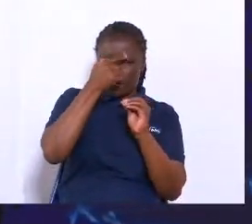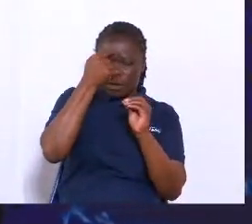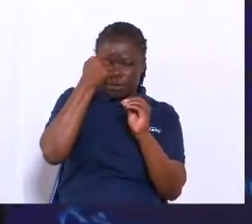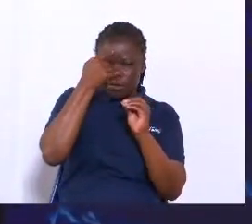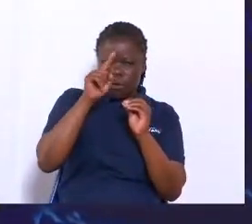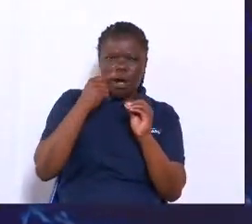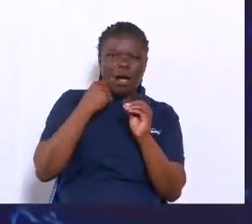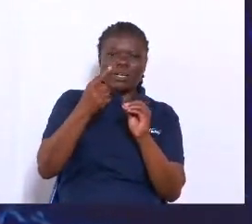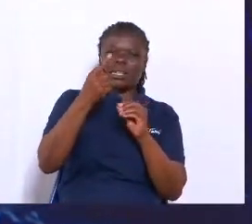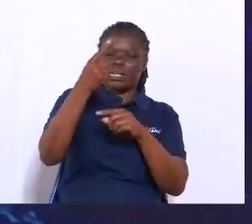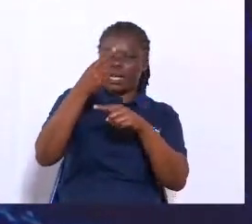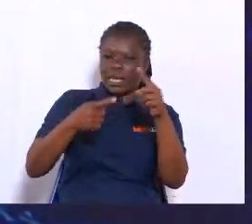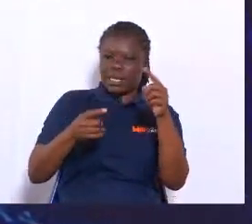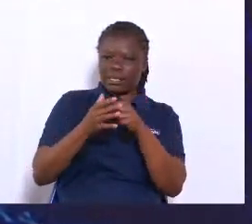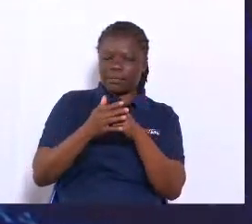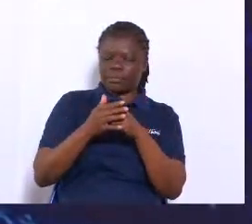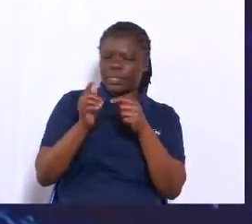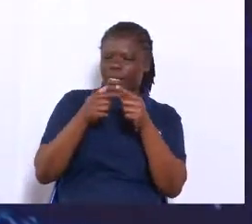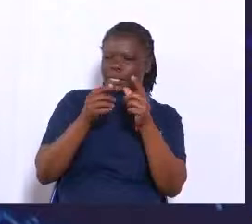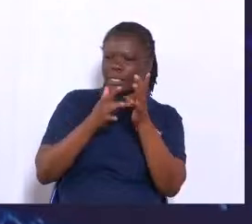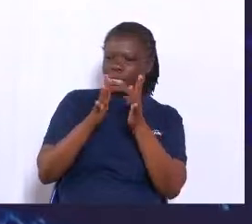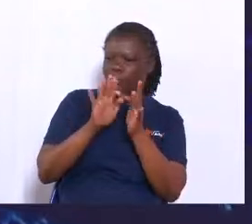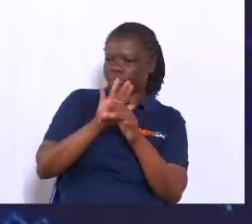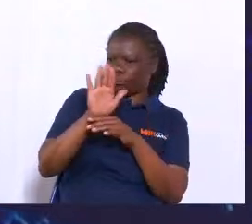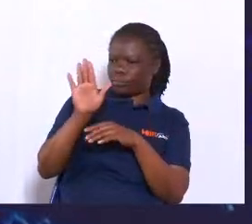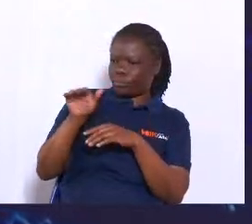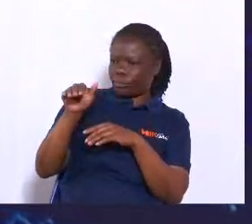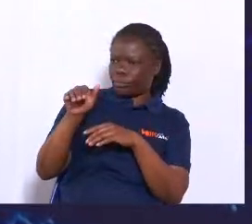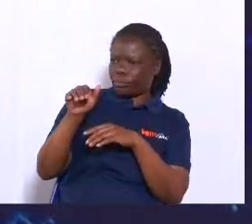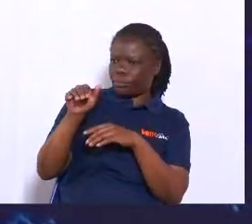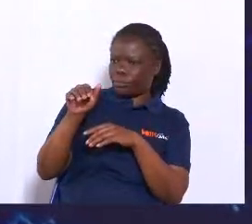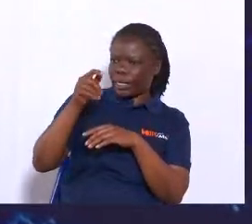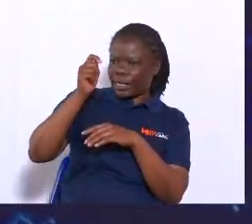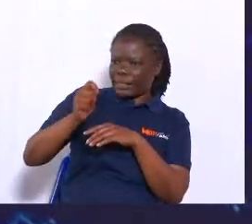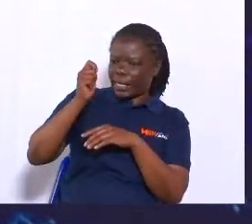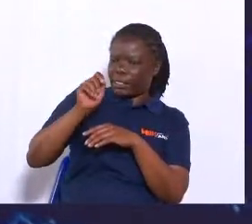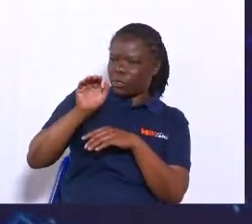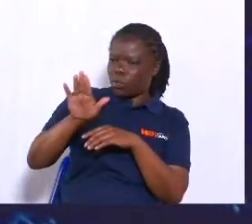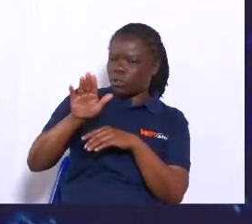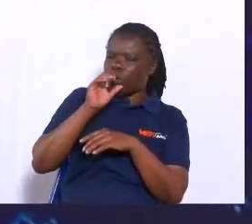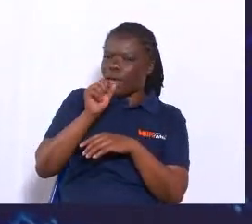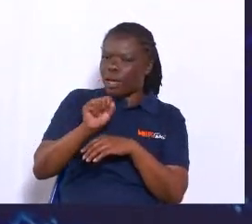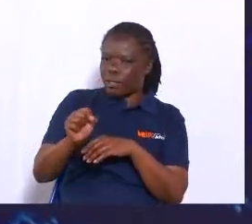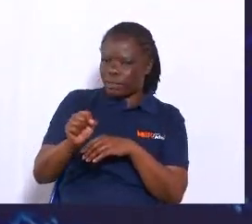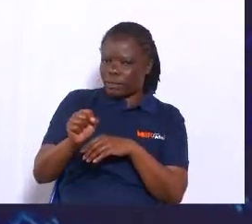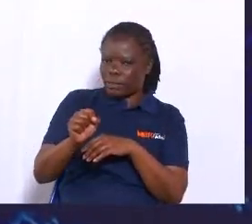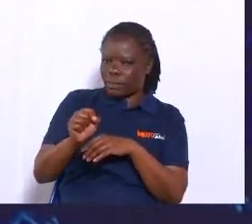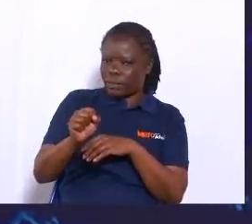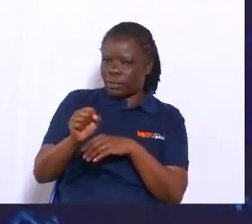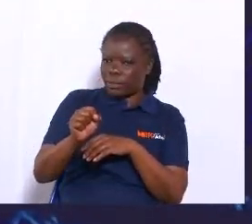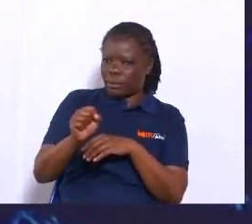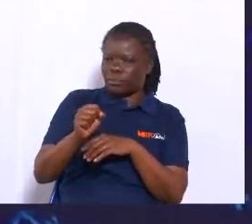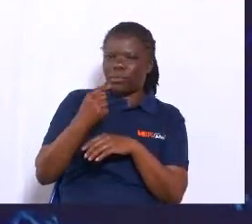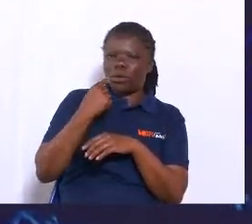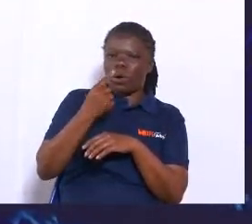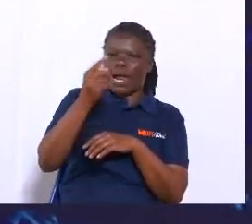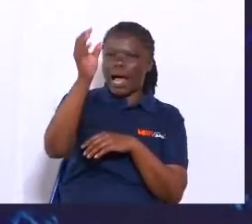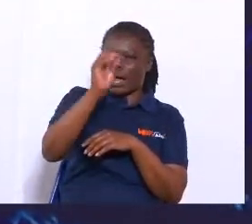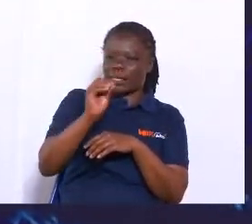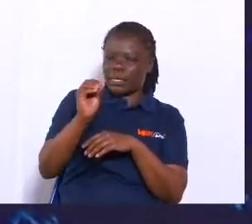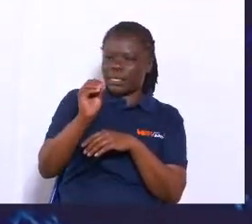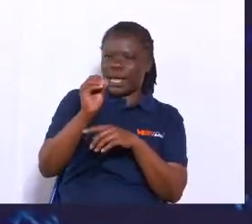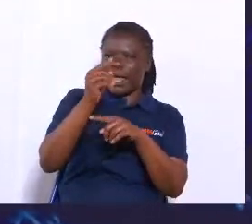And Richards looked at him and he said, sir, judging by your age, it's not going to be 100 years for you.